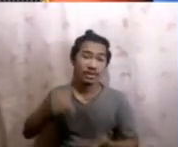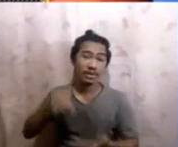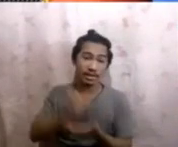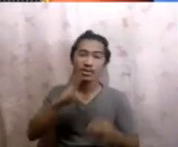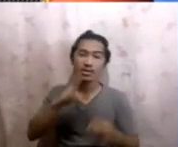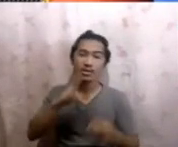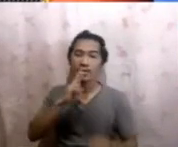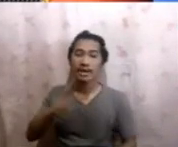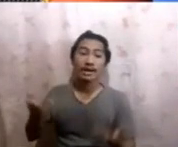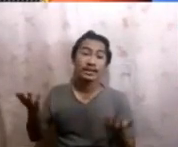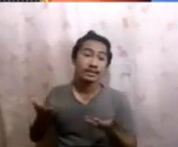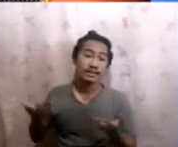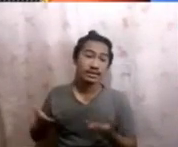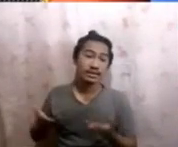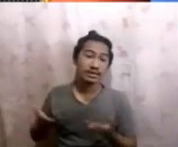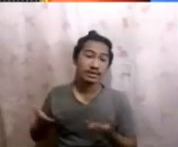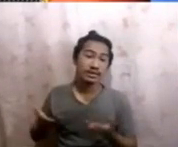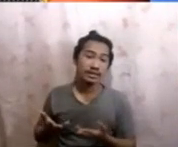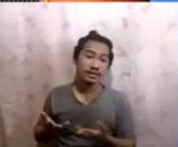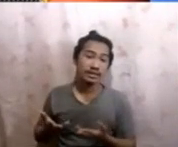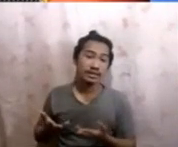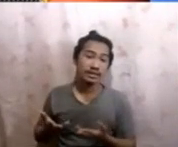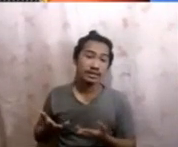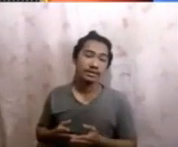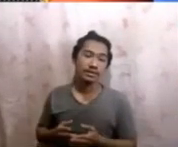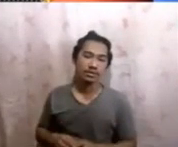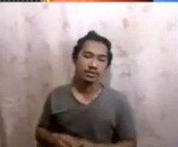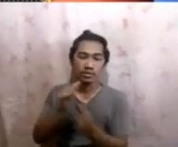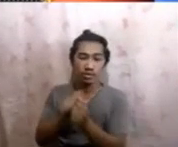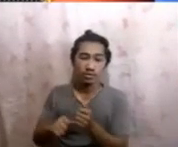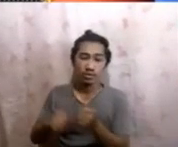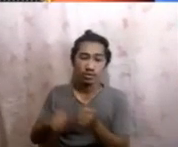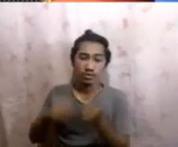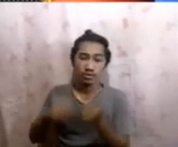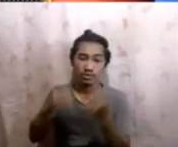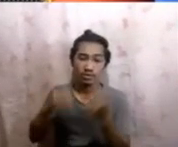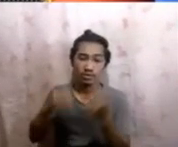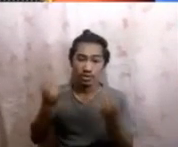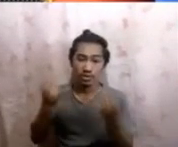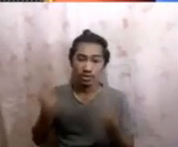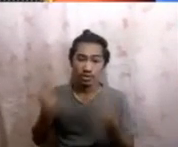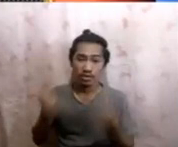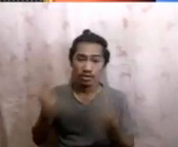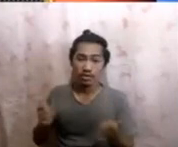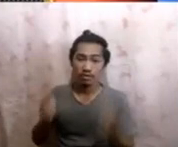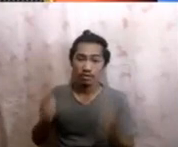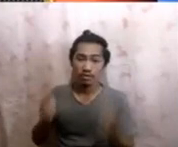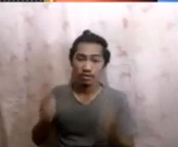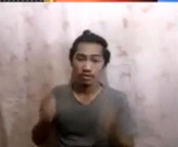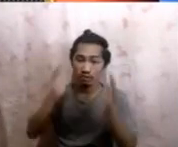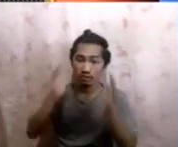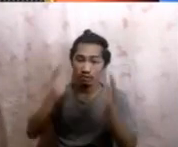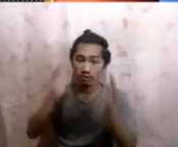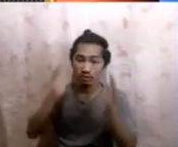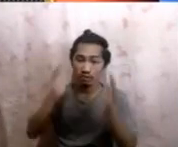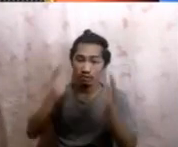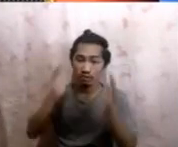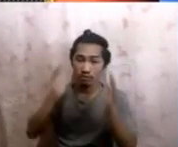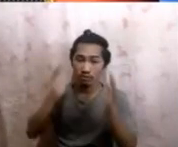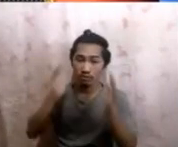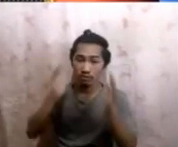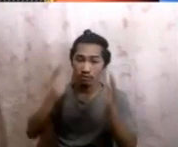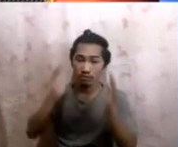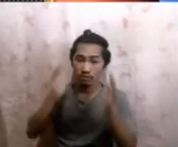glad you have responded to this activity. So let us listen to our resource speakers who